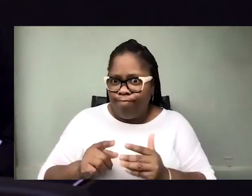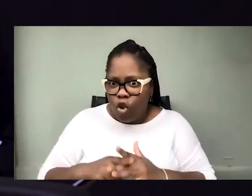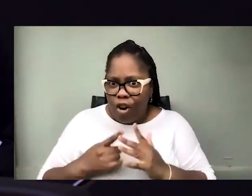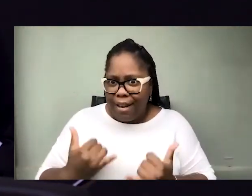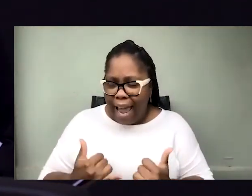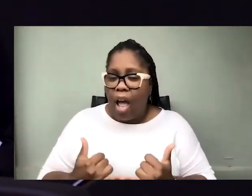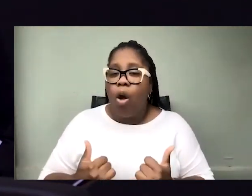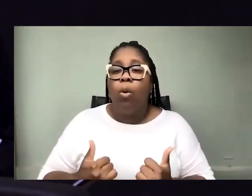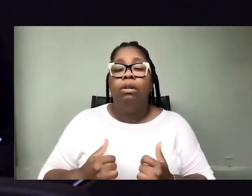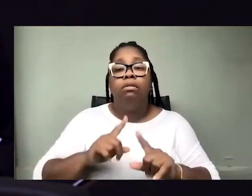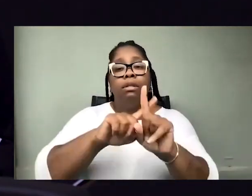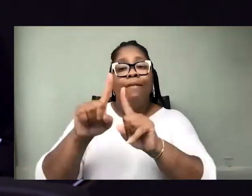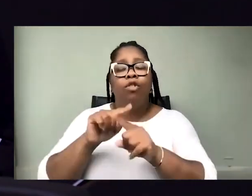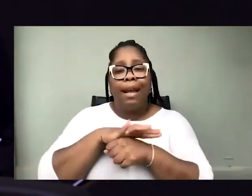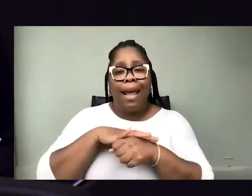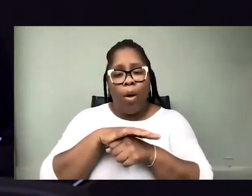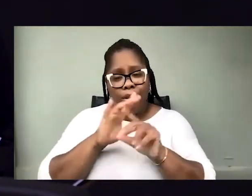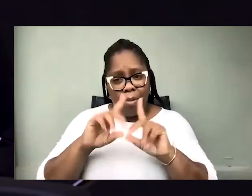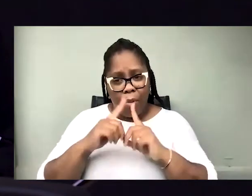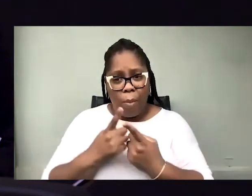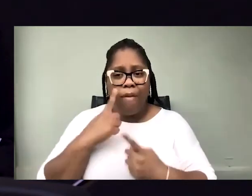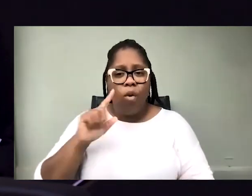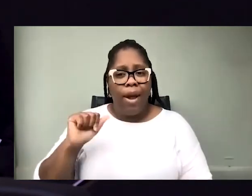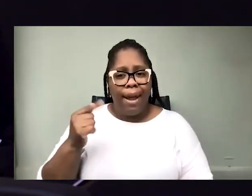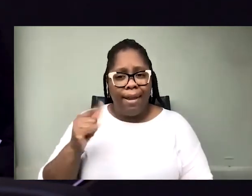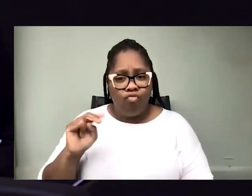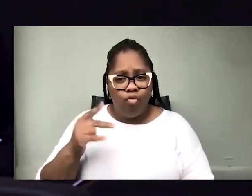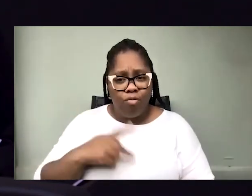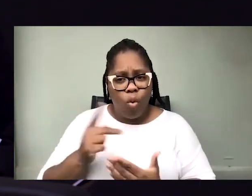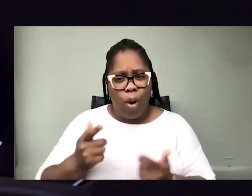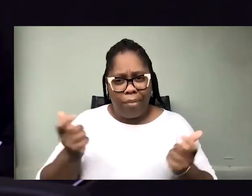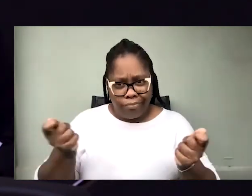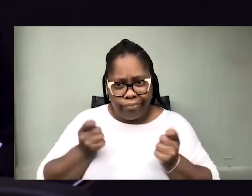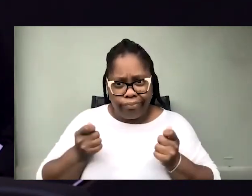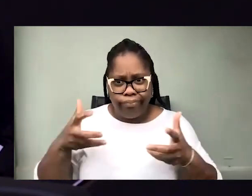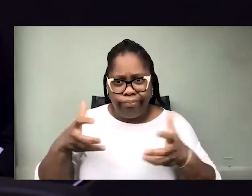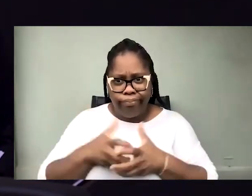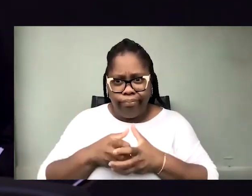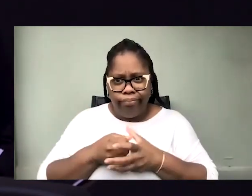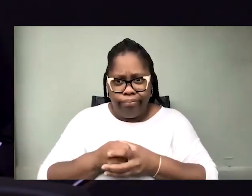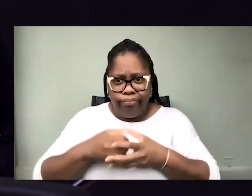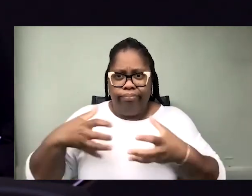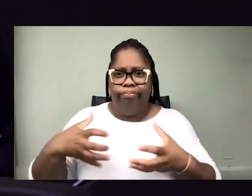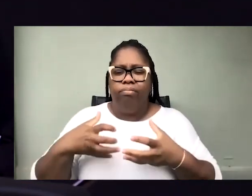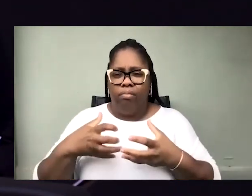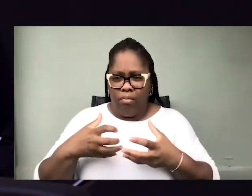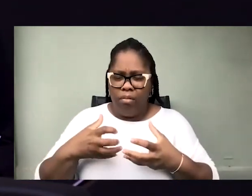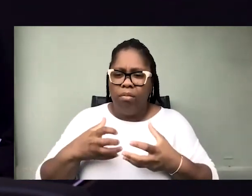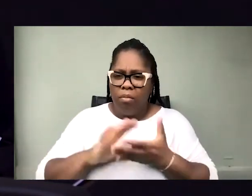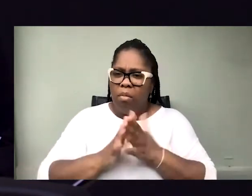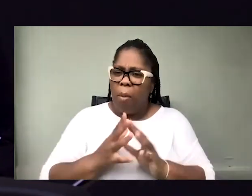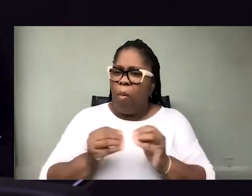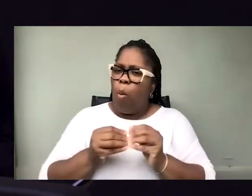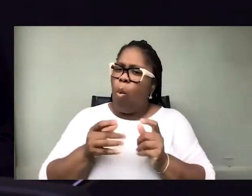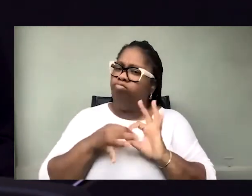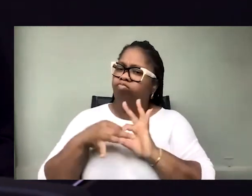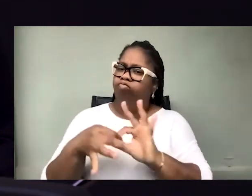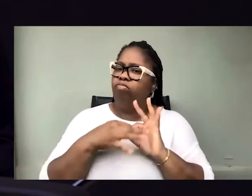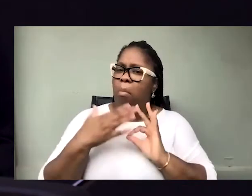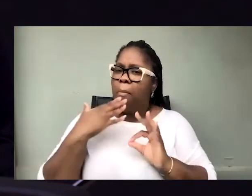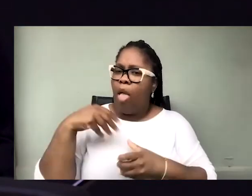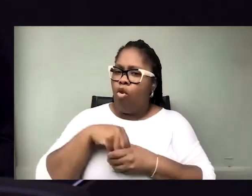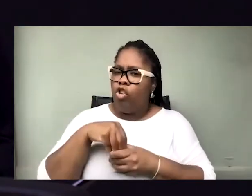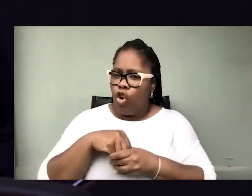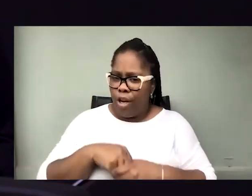different county departments that provide aging programs in order to strengthen our coordination internally. The